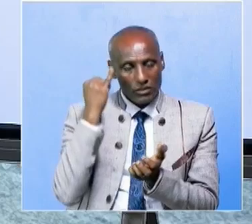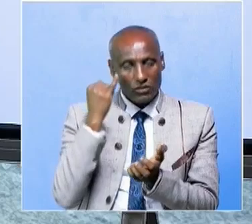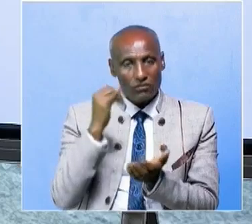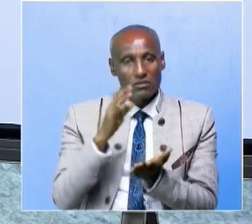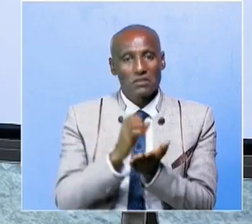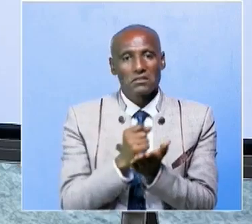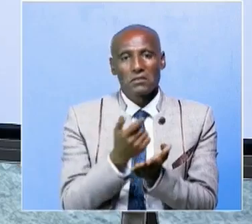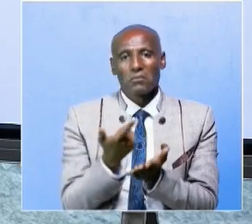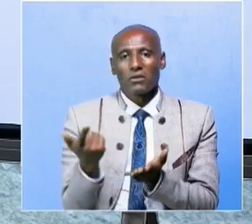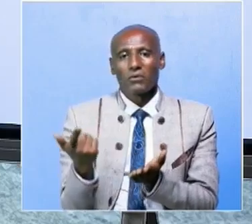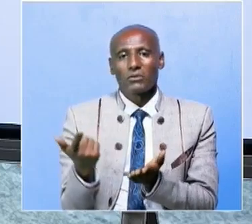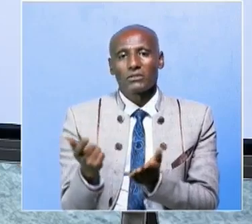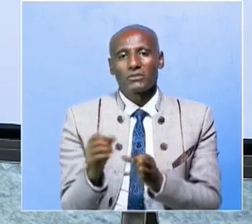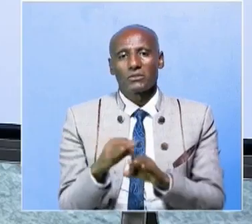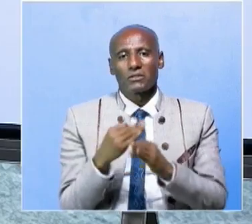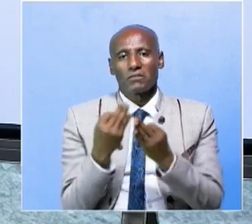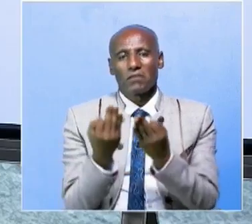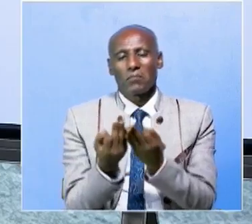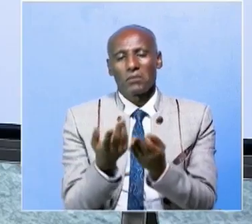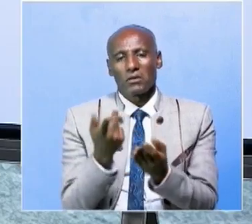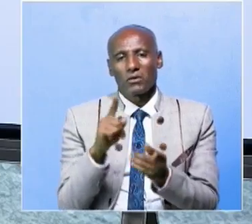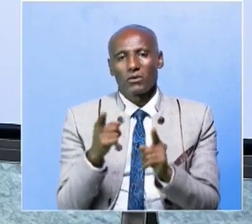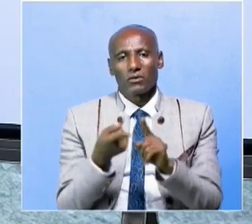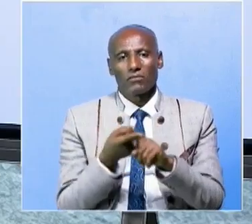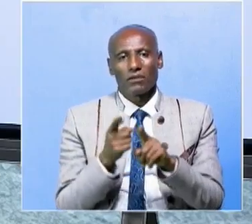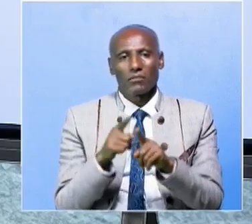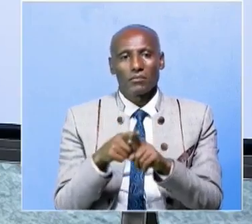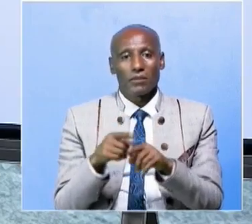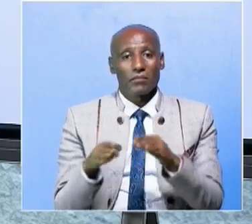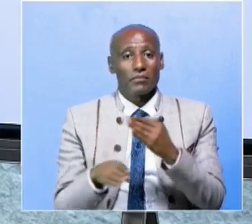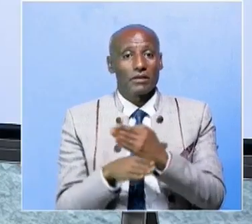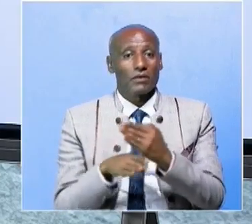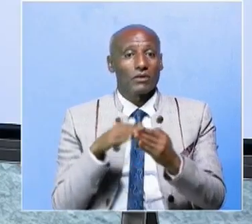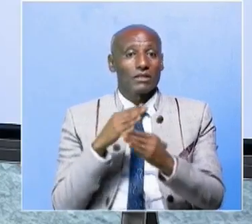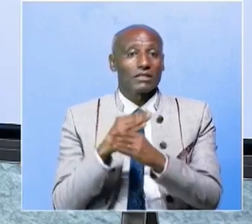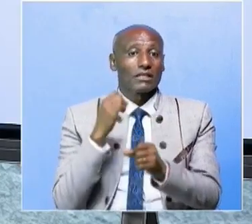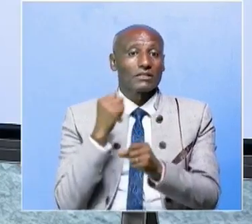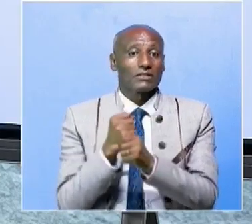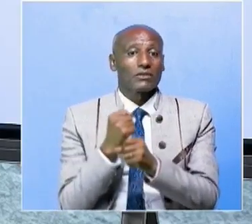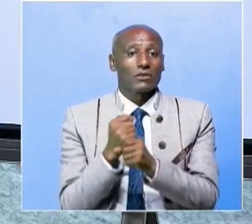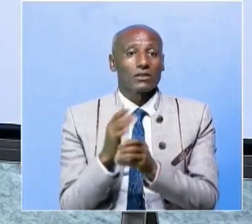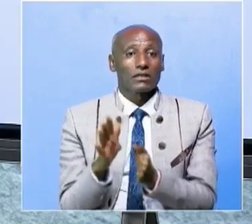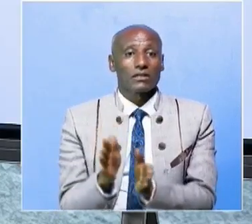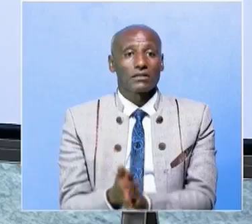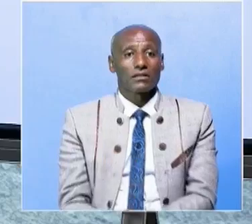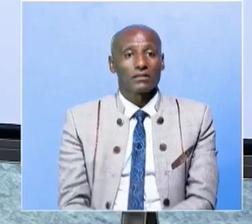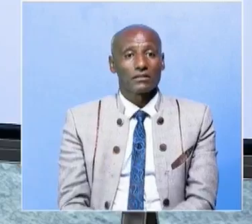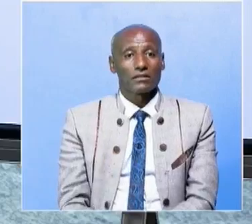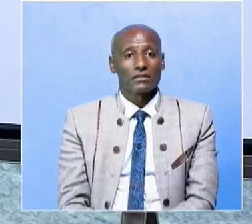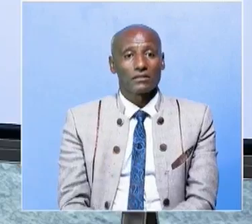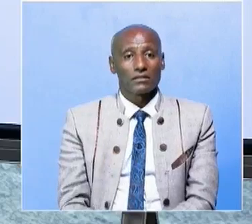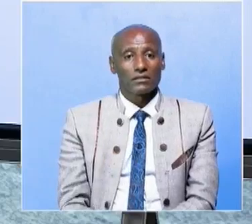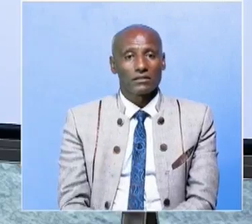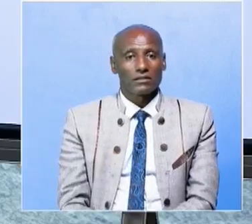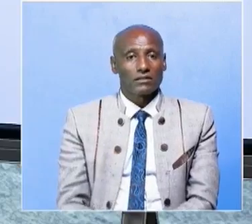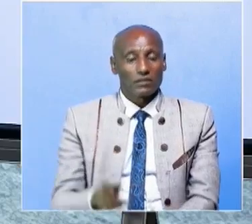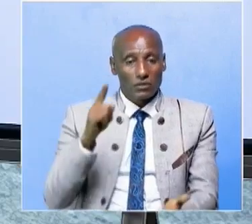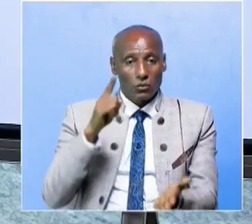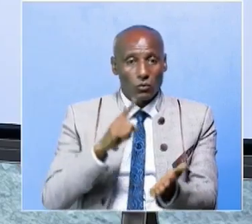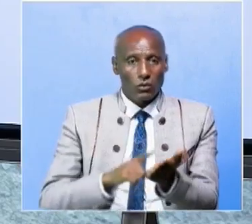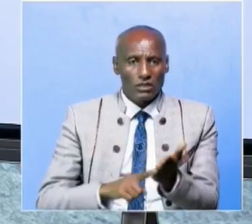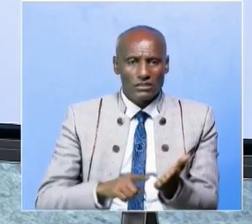friend. Let's say a construction worker. And if I ask, what do you think?